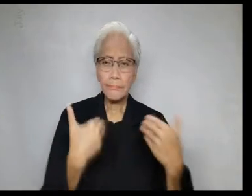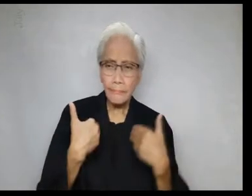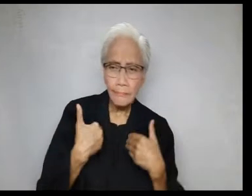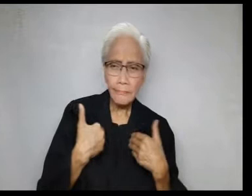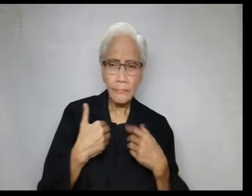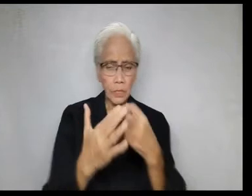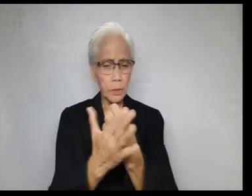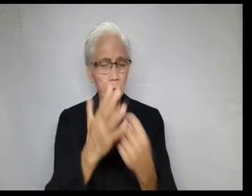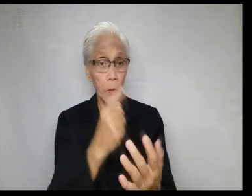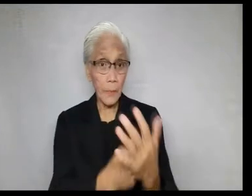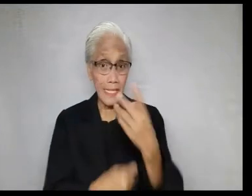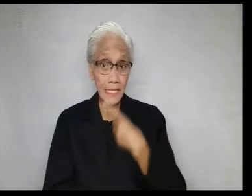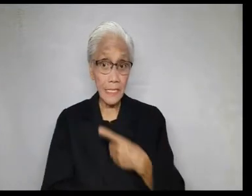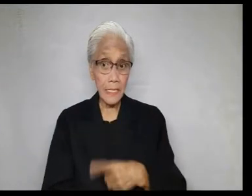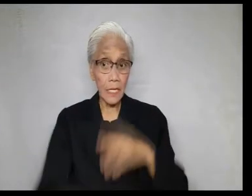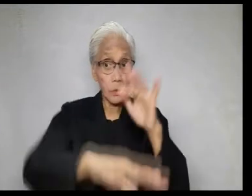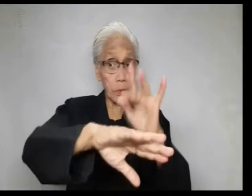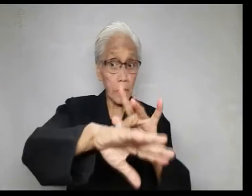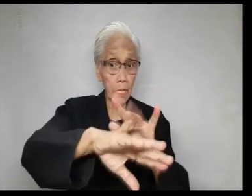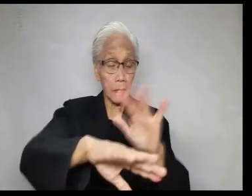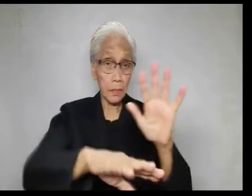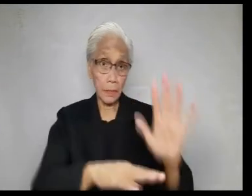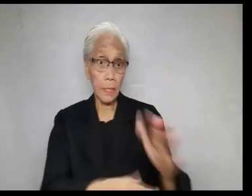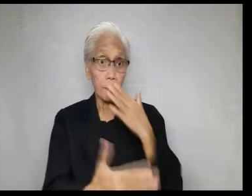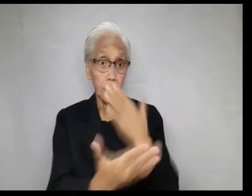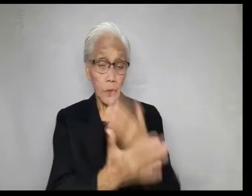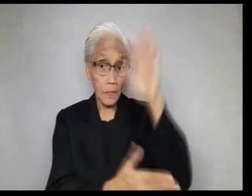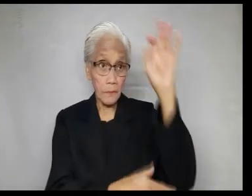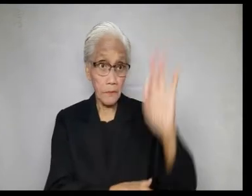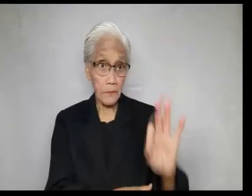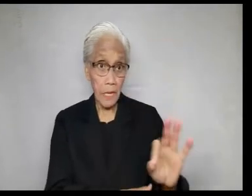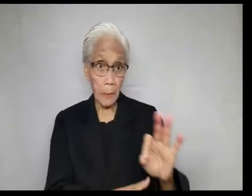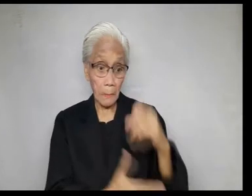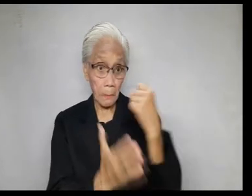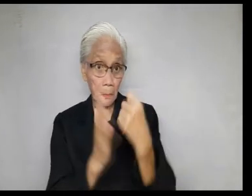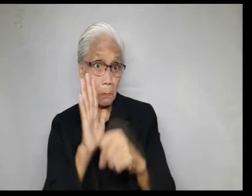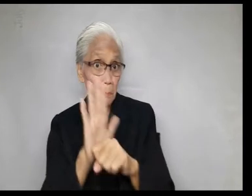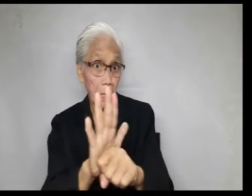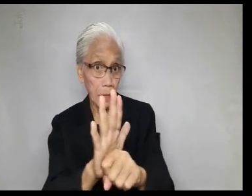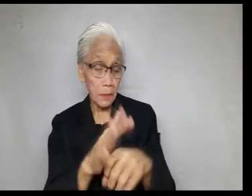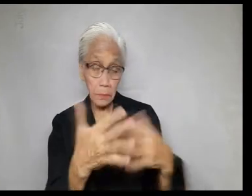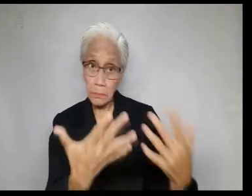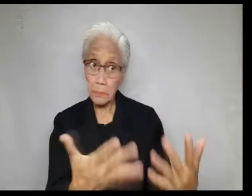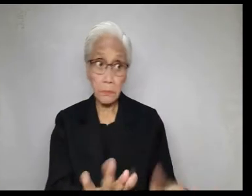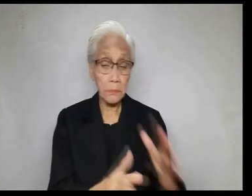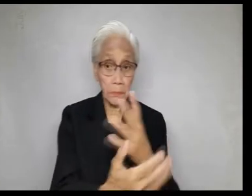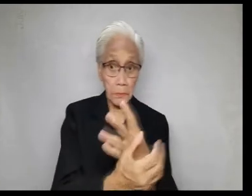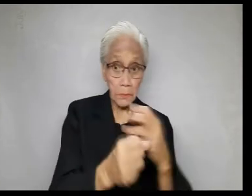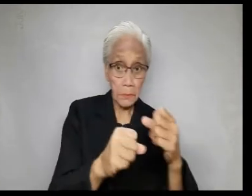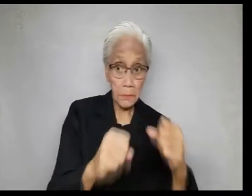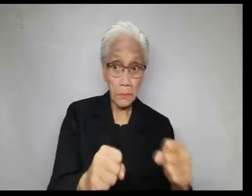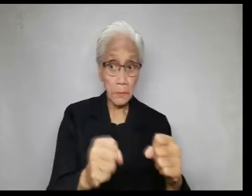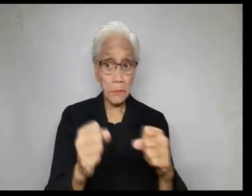Jesus bends low to acquiesce to Thomas's desire to touch his Good Friday marks in order